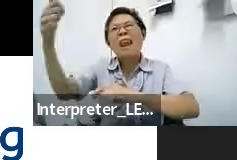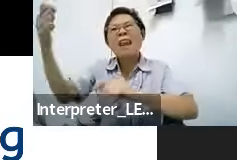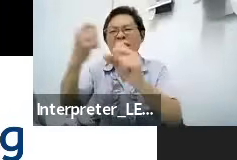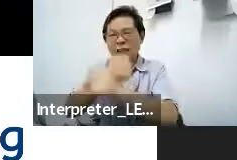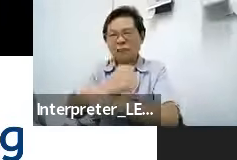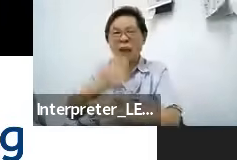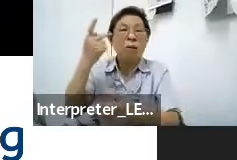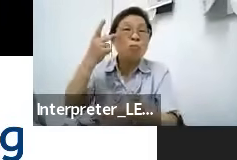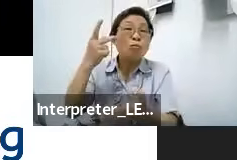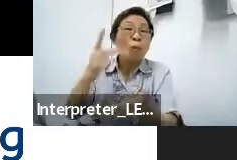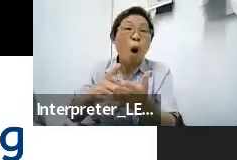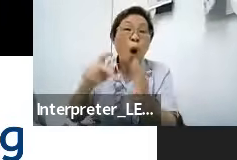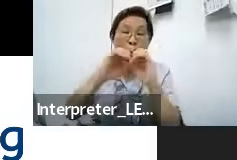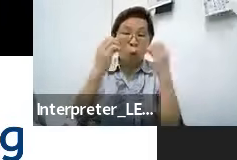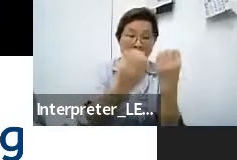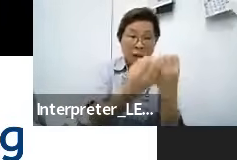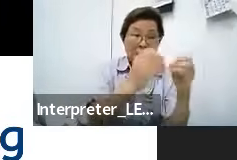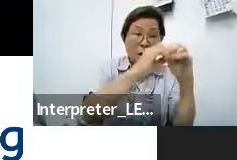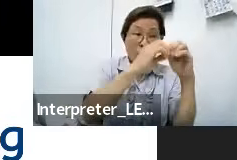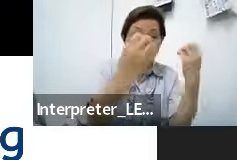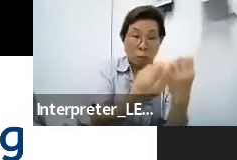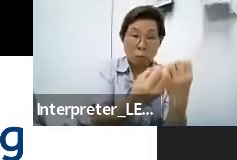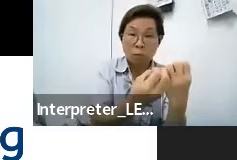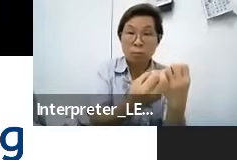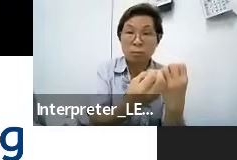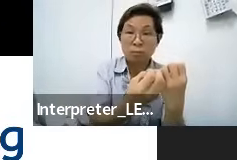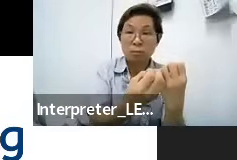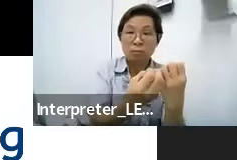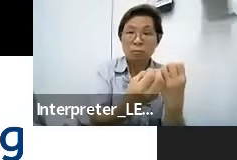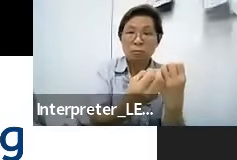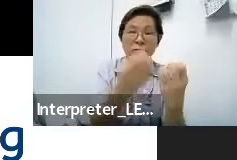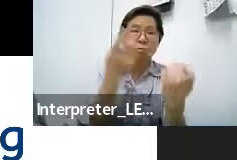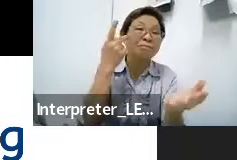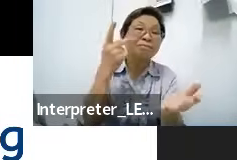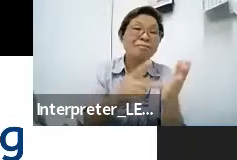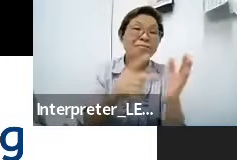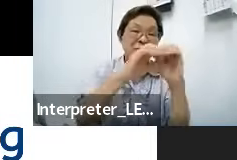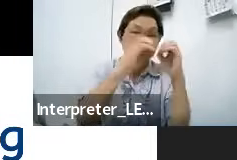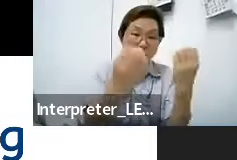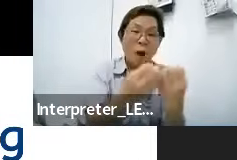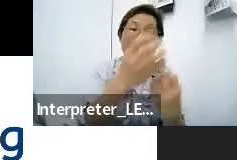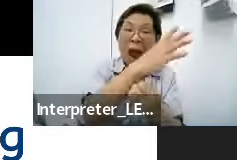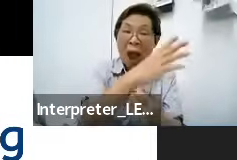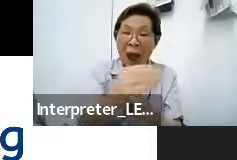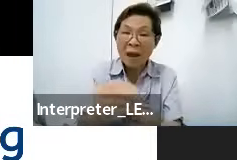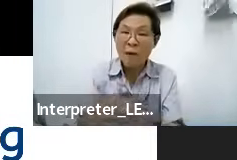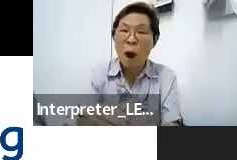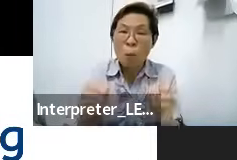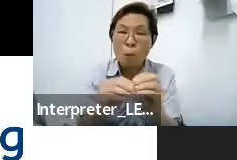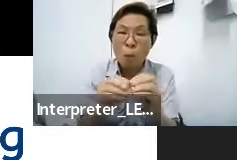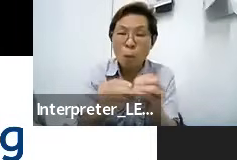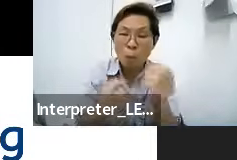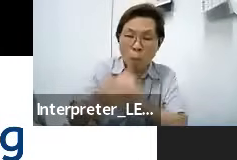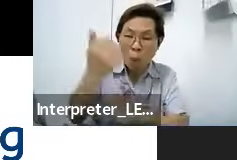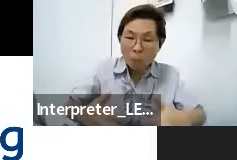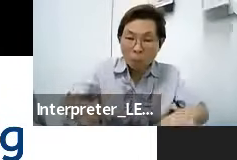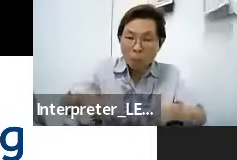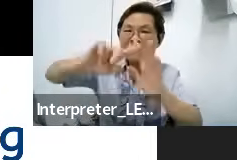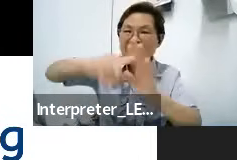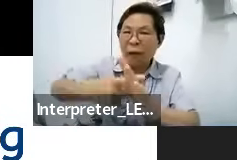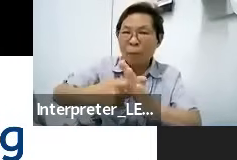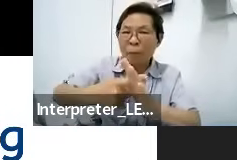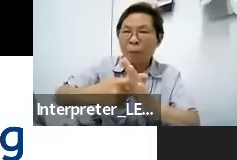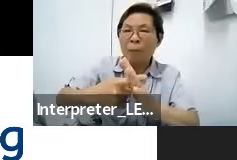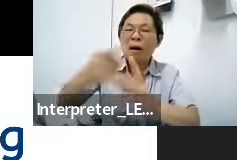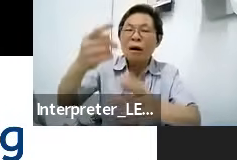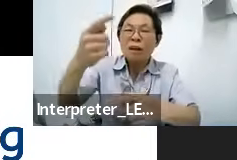Identifying organization to support the whole child approach through partnerships. But also, more importantly, develop and upskill